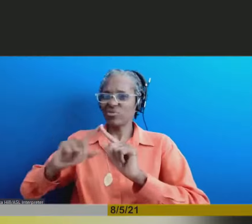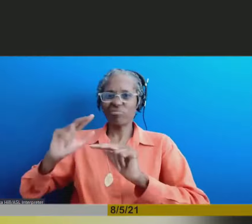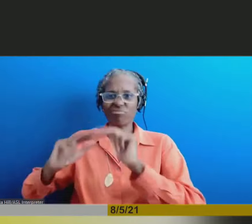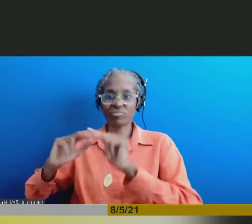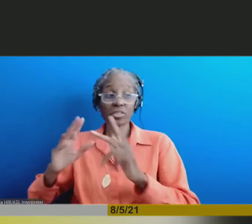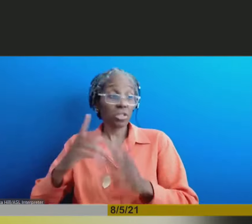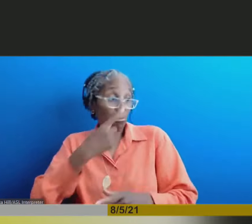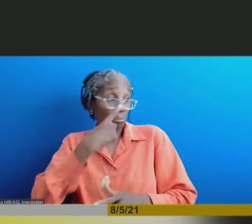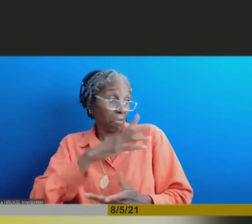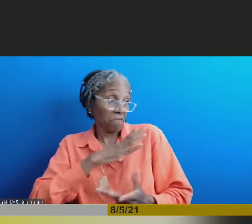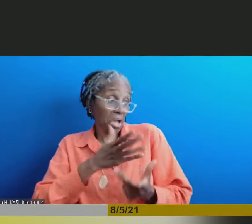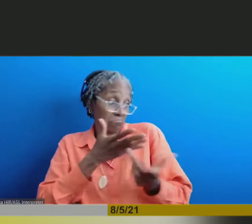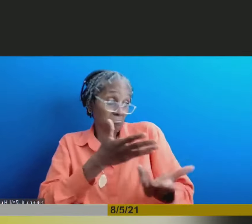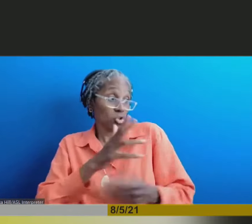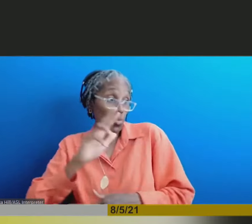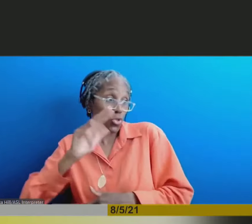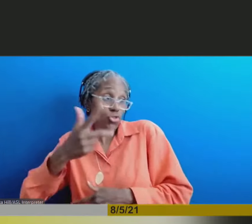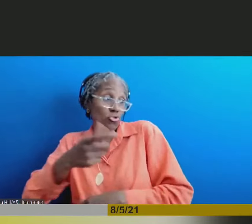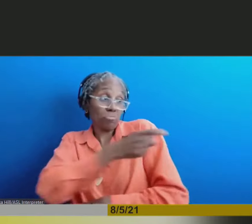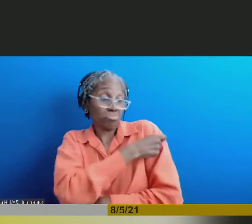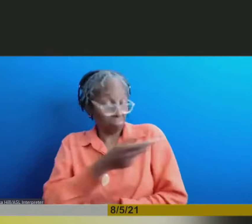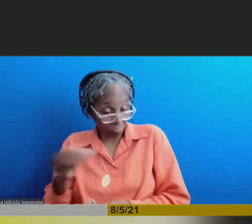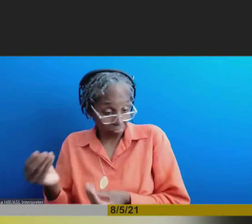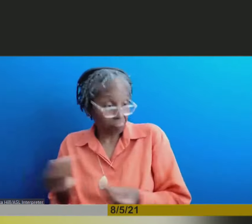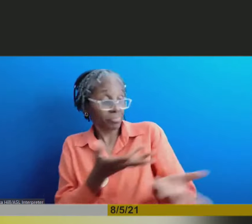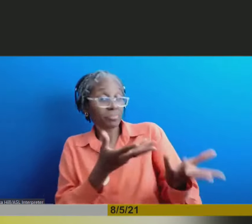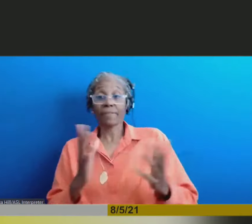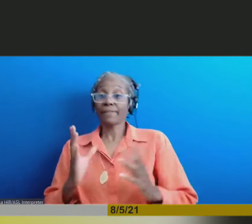accommodating those requests.